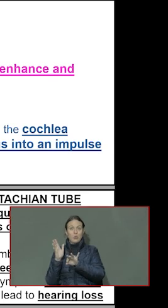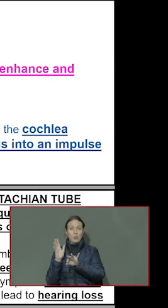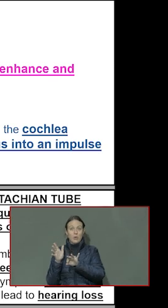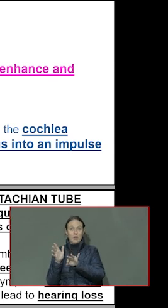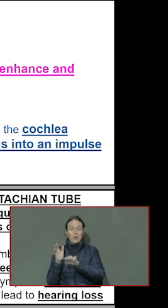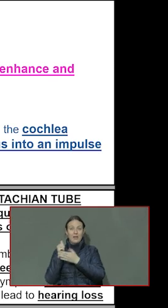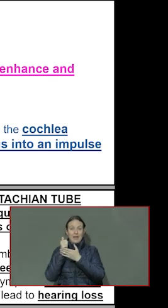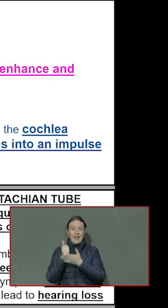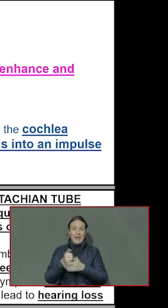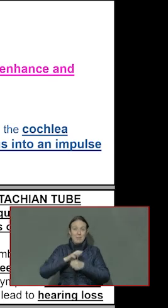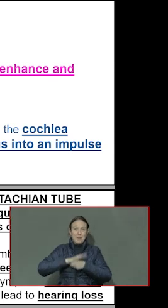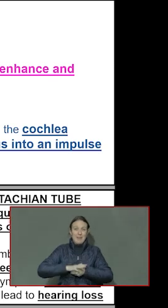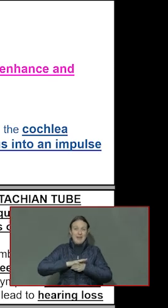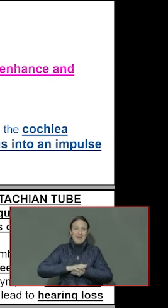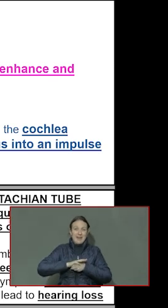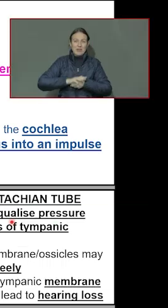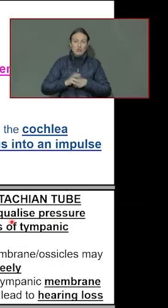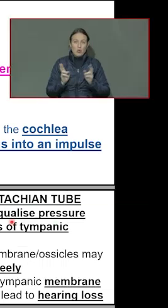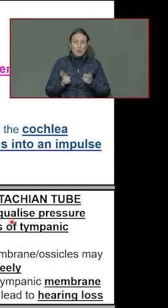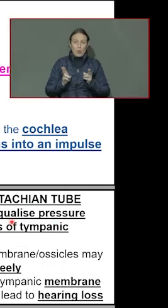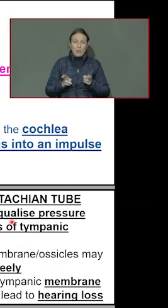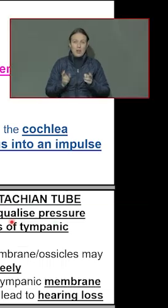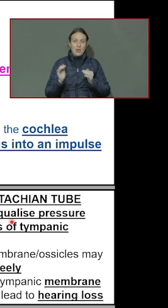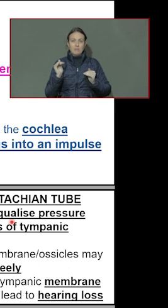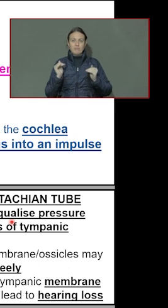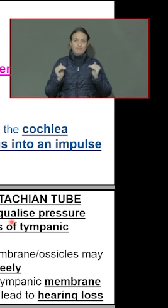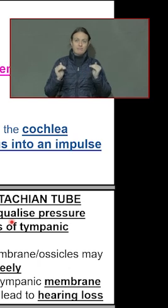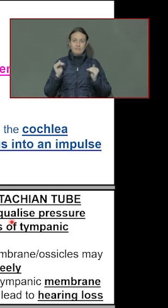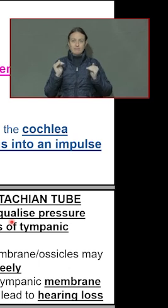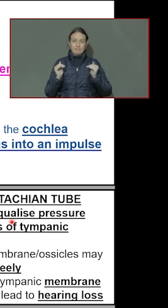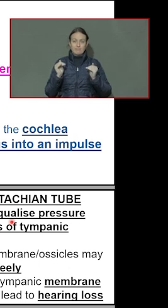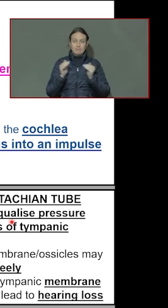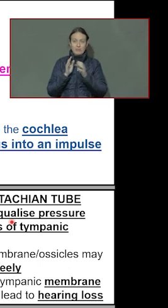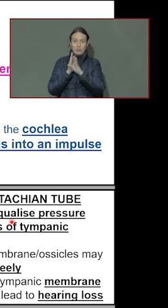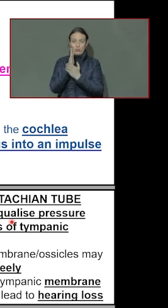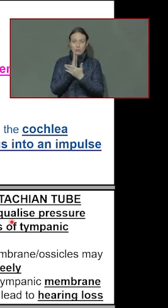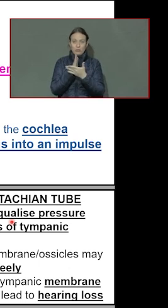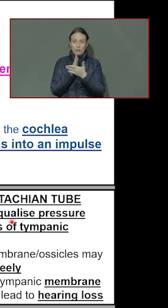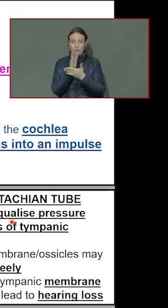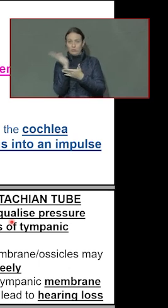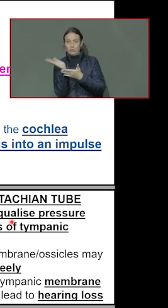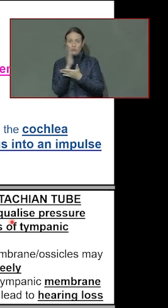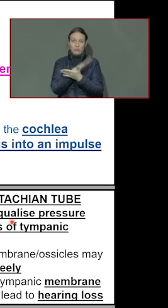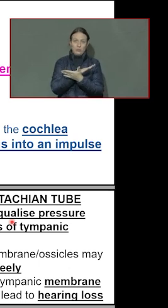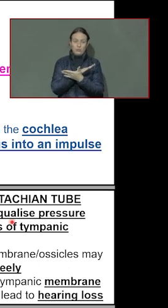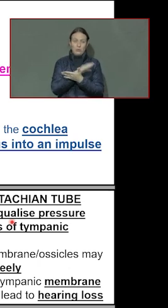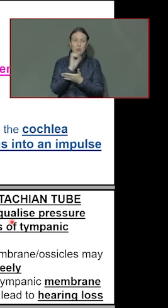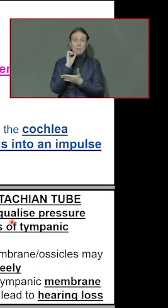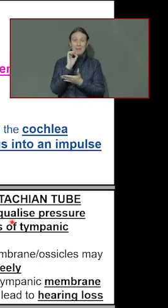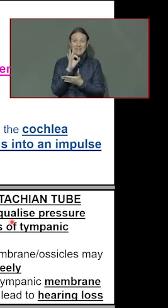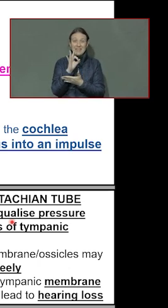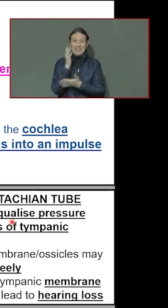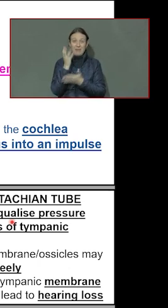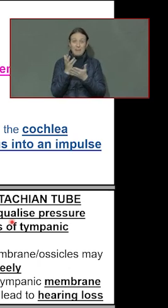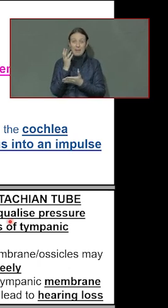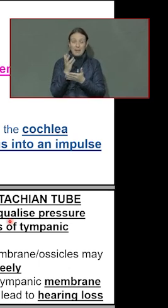equalize pressure normally on both sides of the tympanum. But the moment it is blocked, no air, it's one of